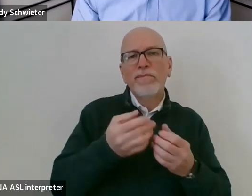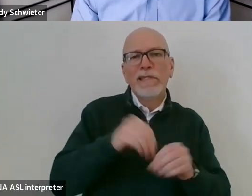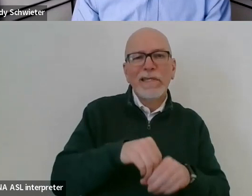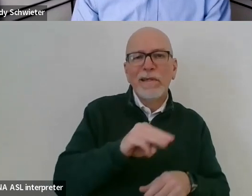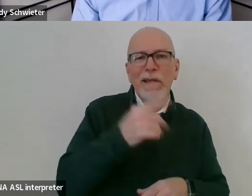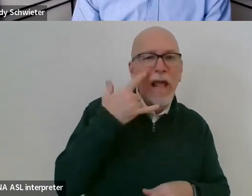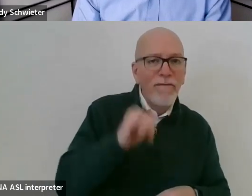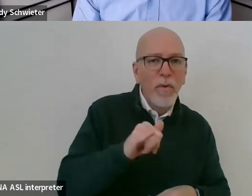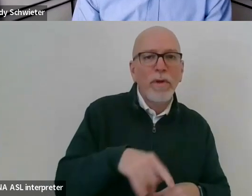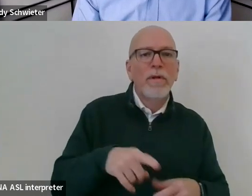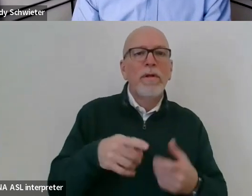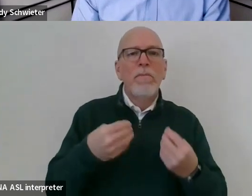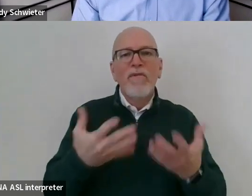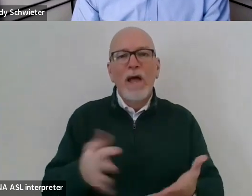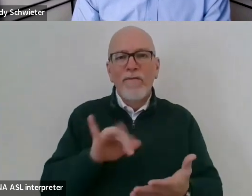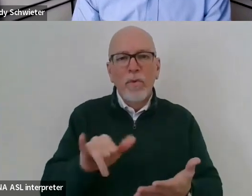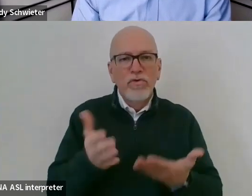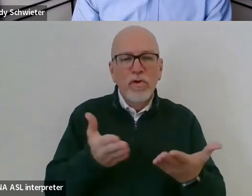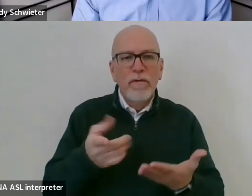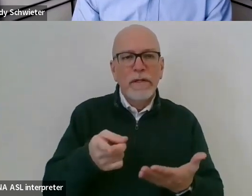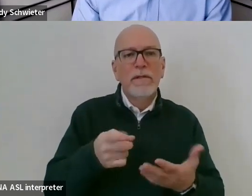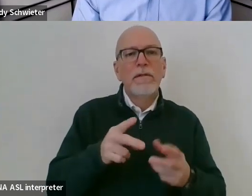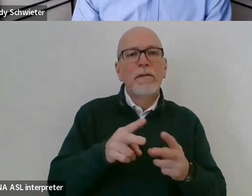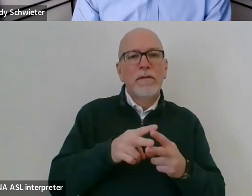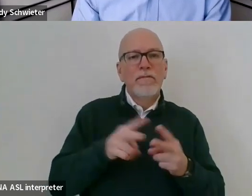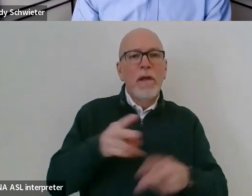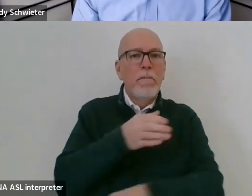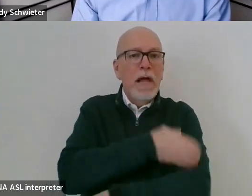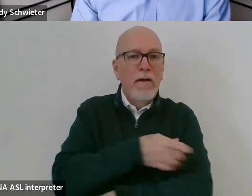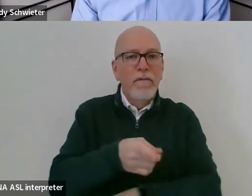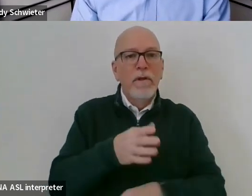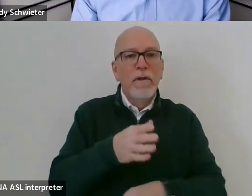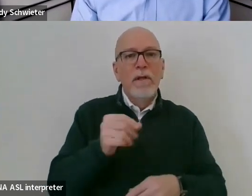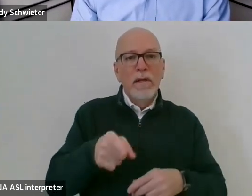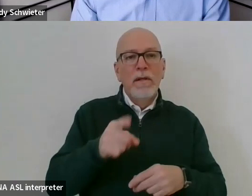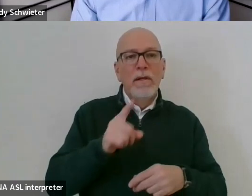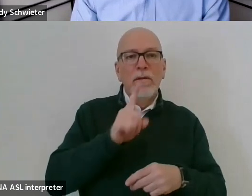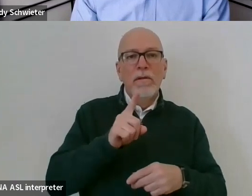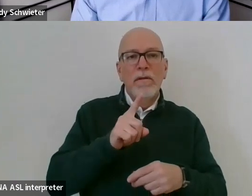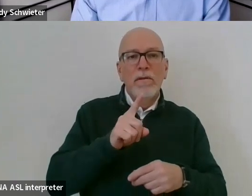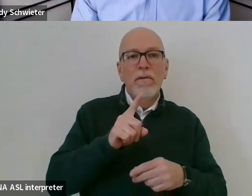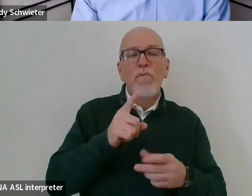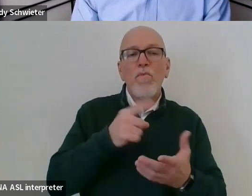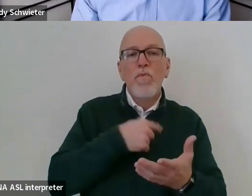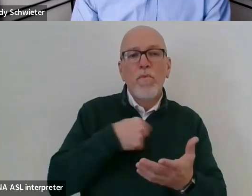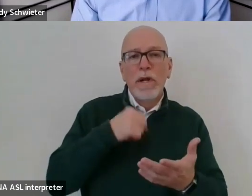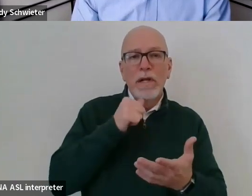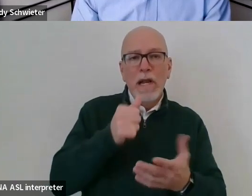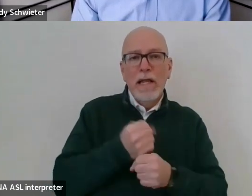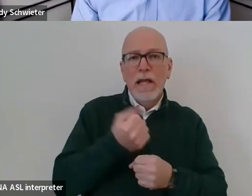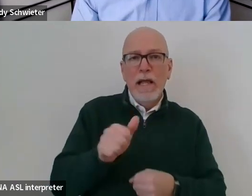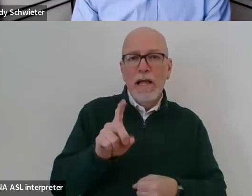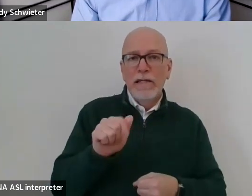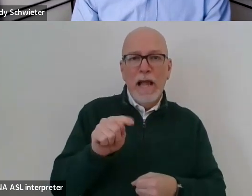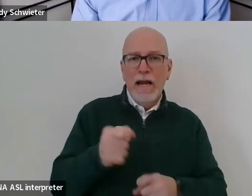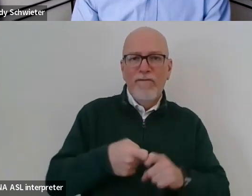California, providers of these services that are very powerful, that are really state-of-the-art operations, but we are not getting any data coming